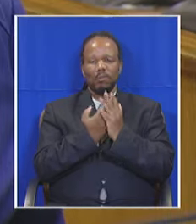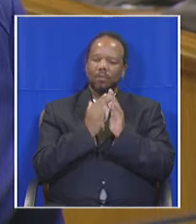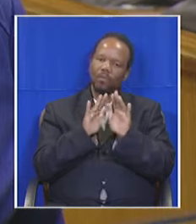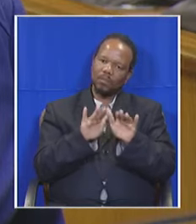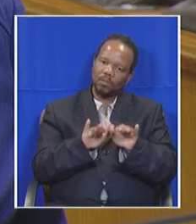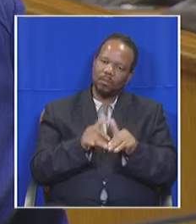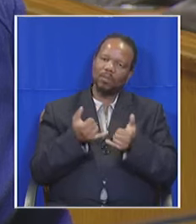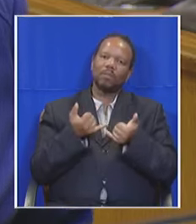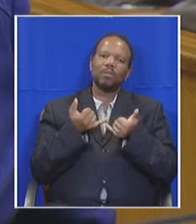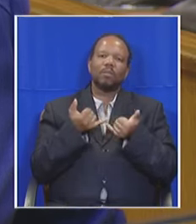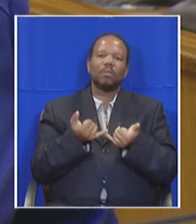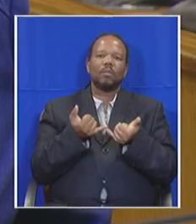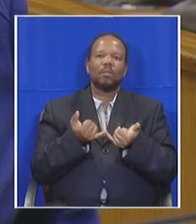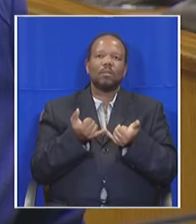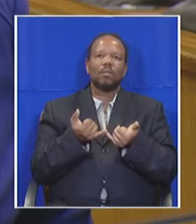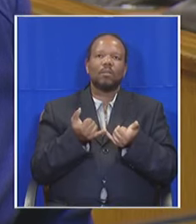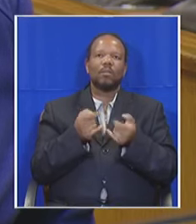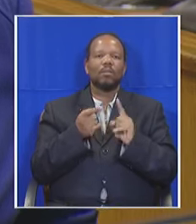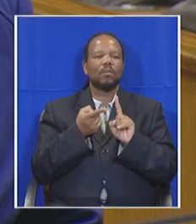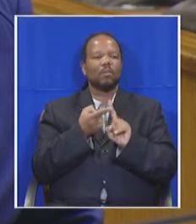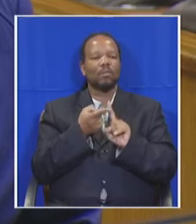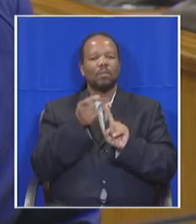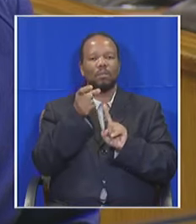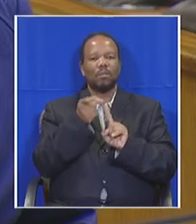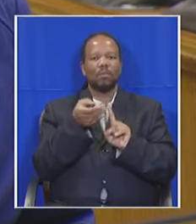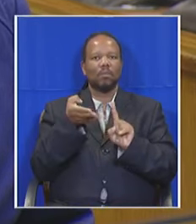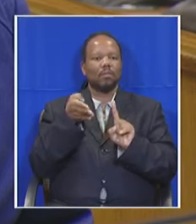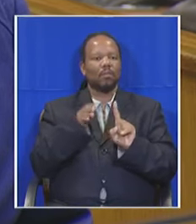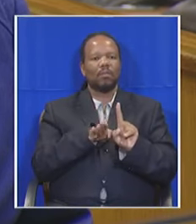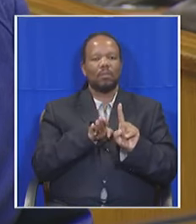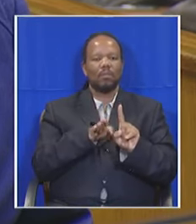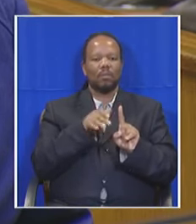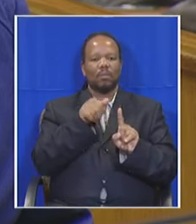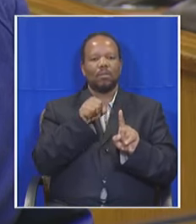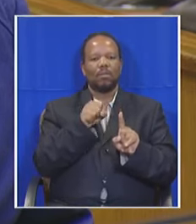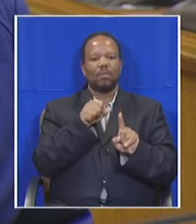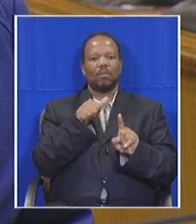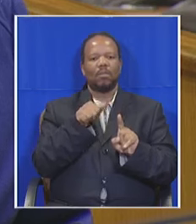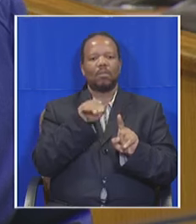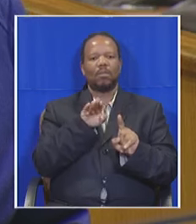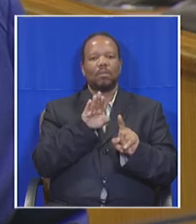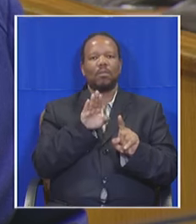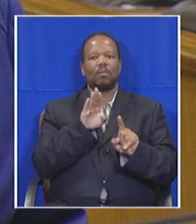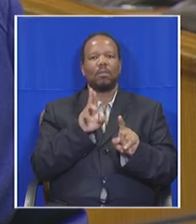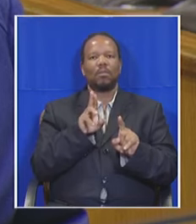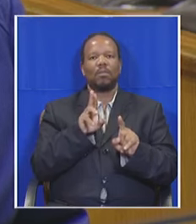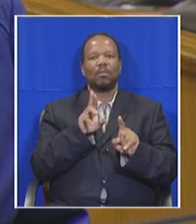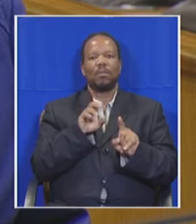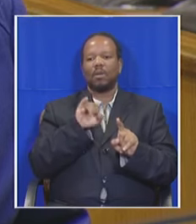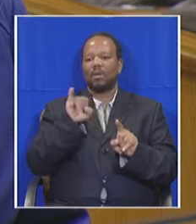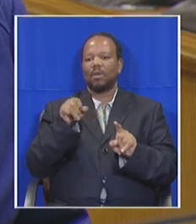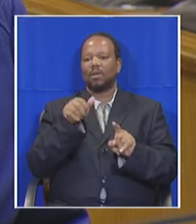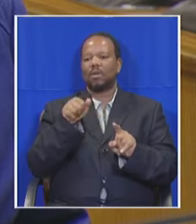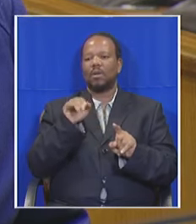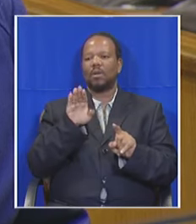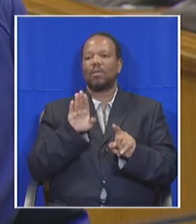sadness the untimely death of yet another SABC actor, Jabu Khanyile, on Monday, the